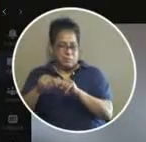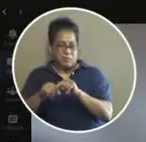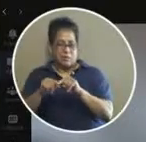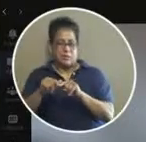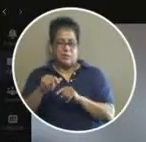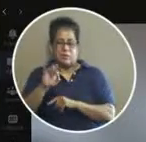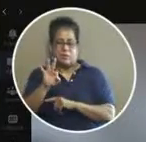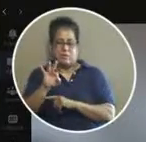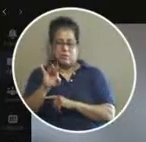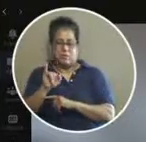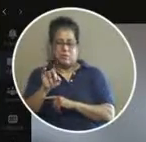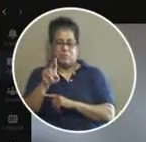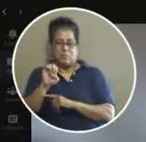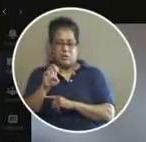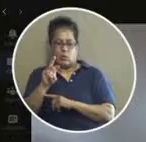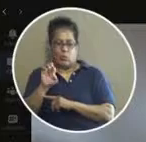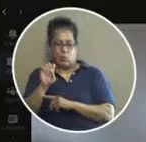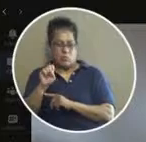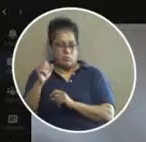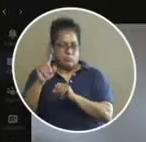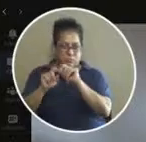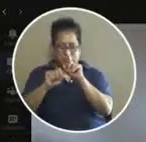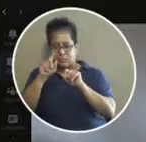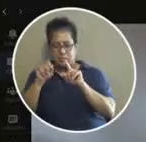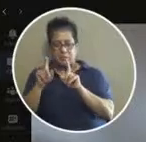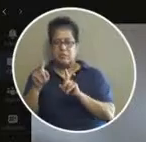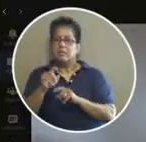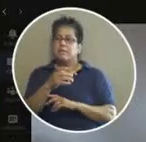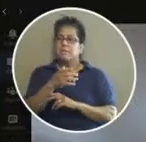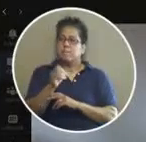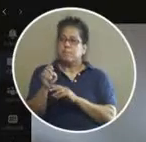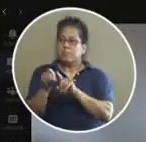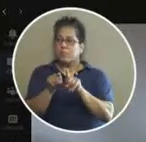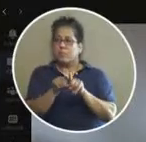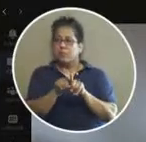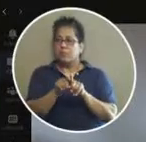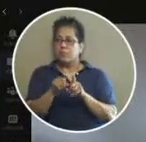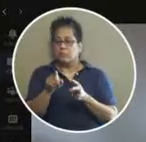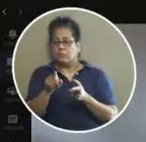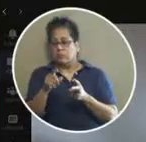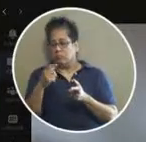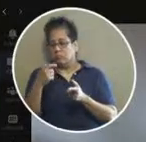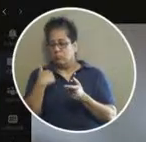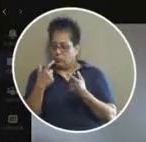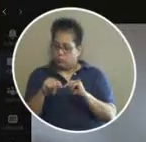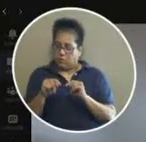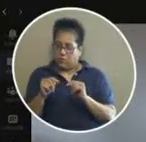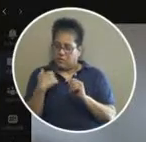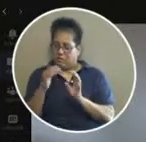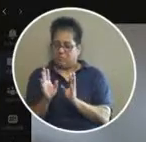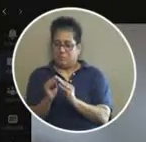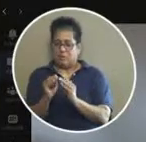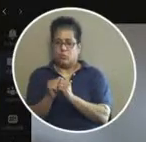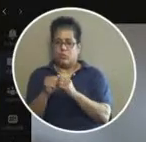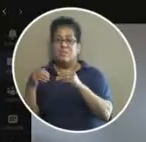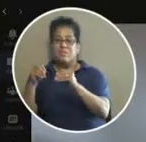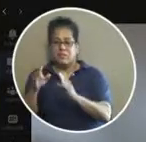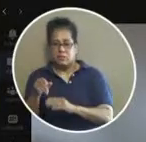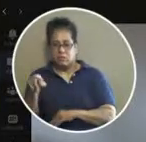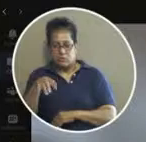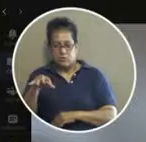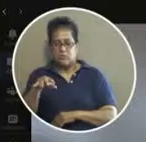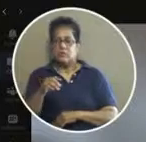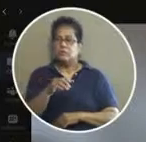fireworks. And then I'll talk a little bit about the encouragement that I've had by meeting with the vendors. So we're still monitoring the